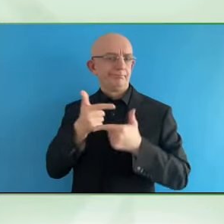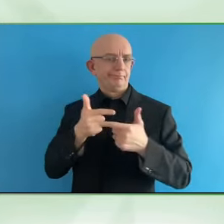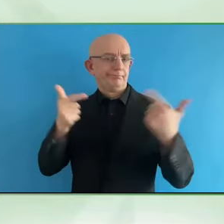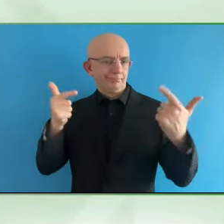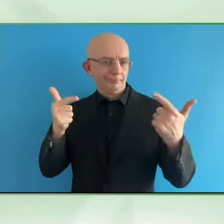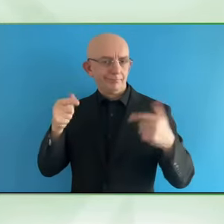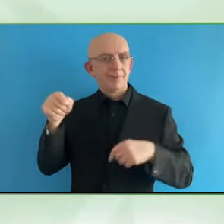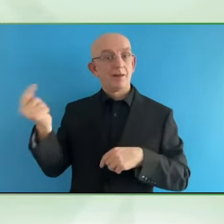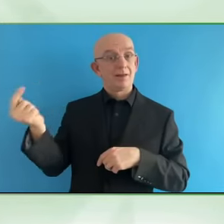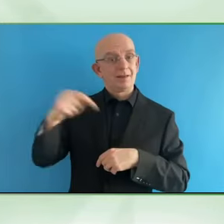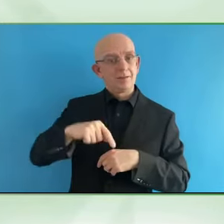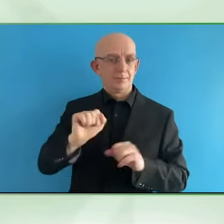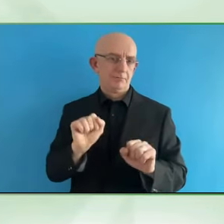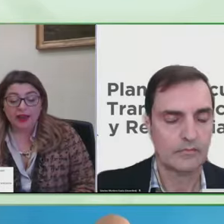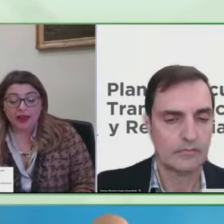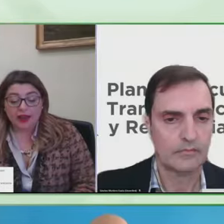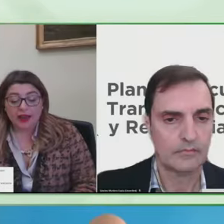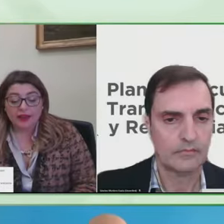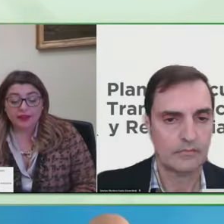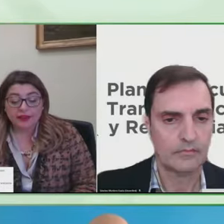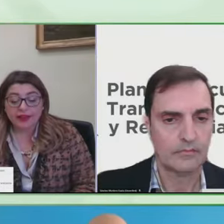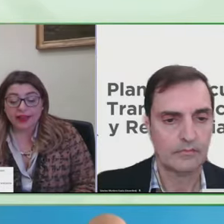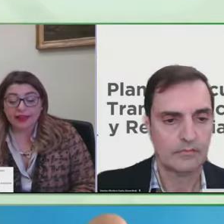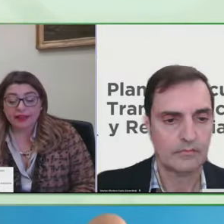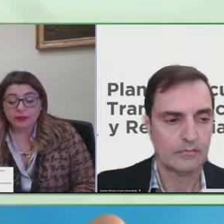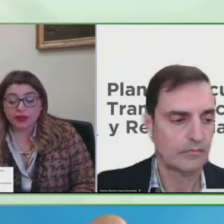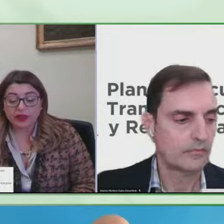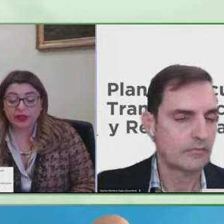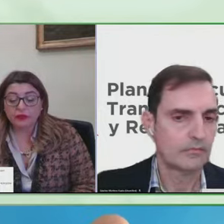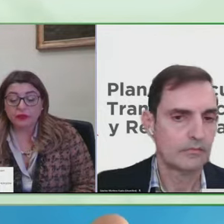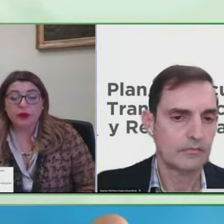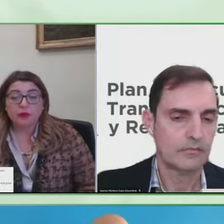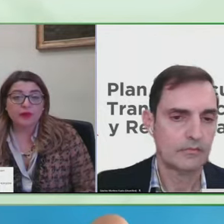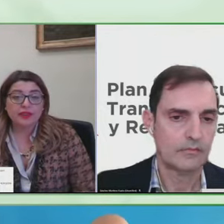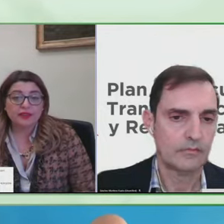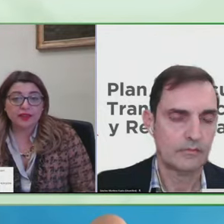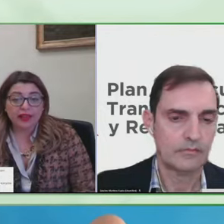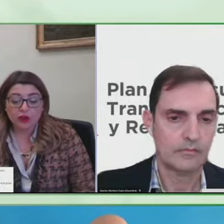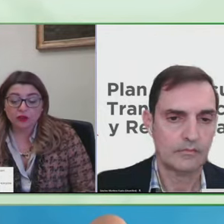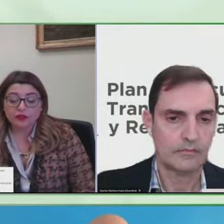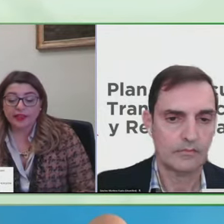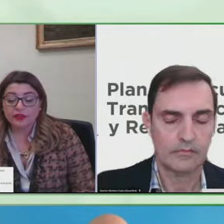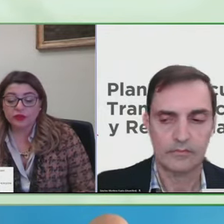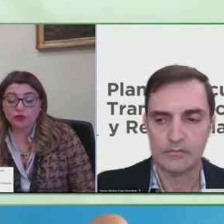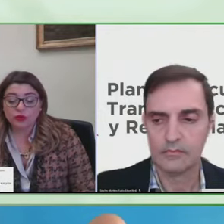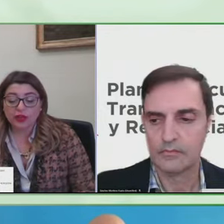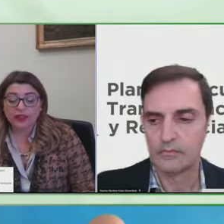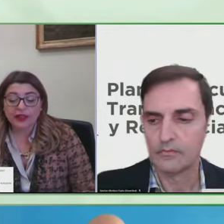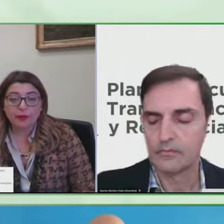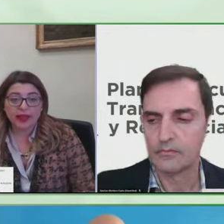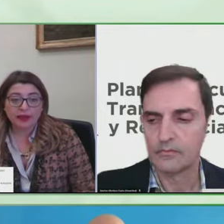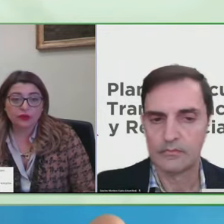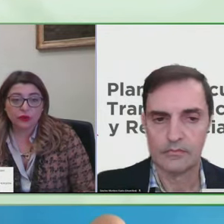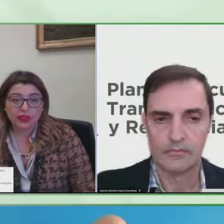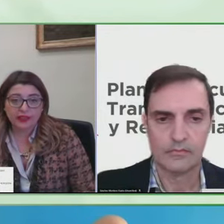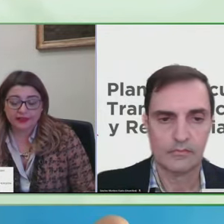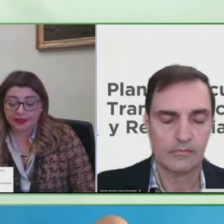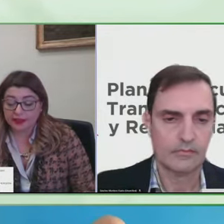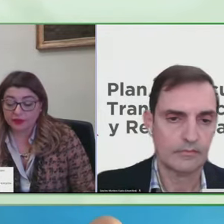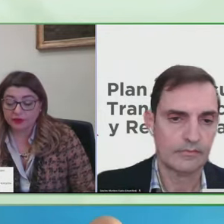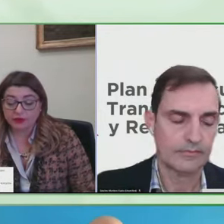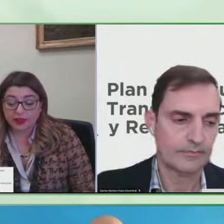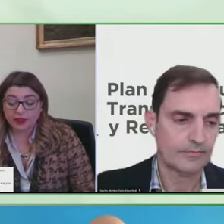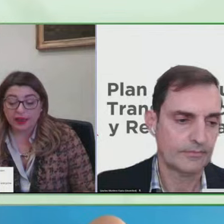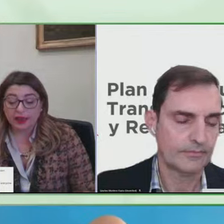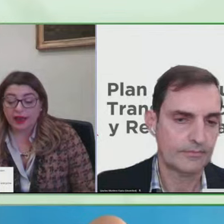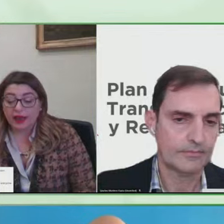Good afternoon, everybody. It's Clelia speaking from Ministero dell'istruzione del merito in